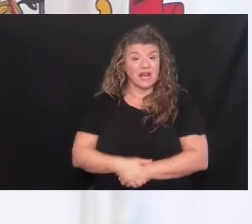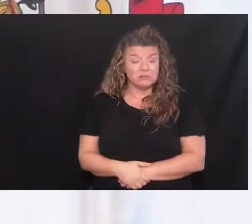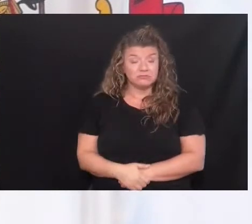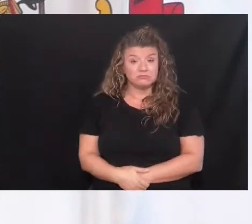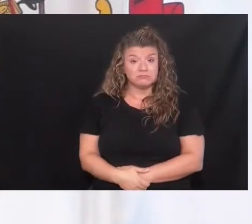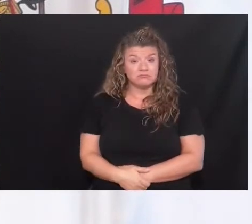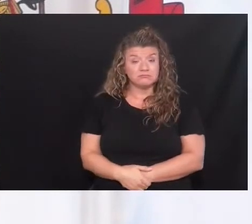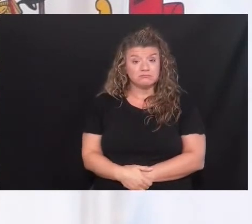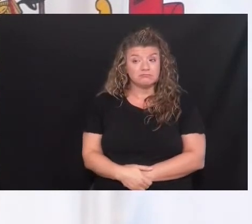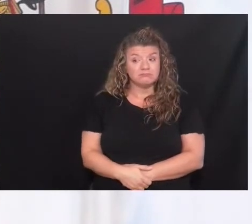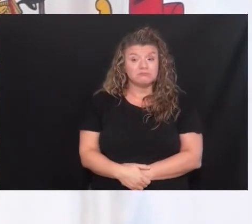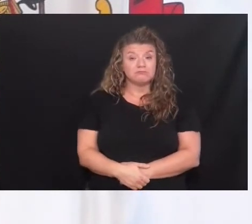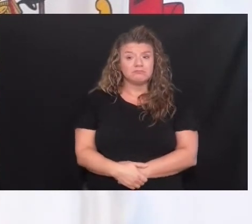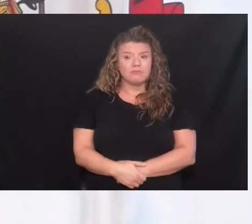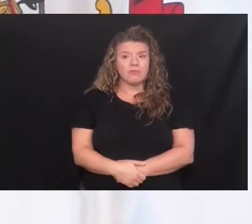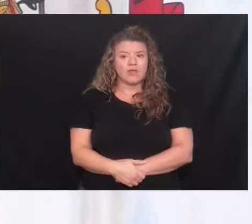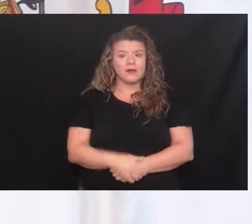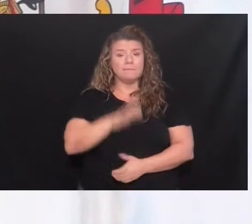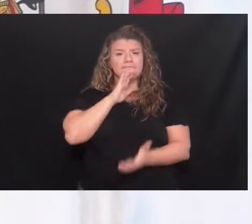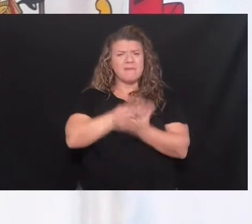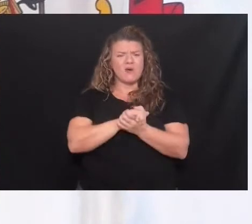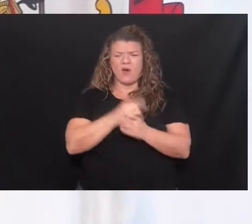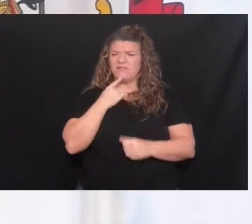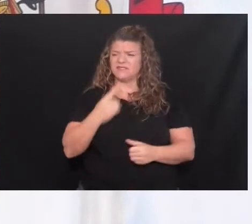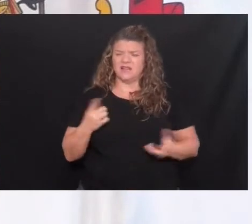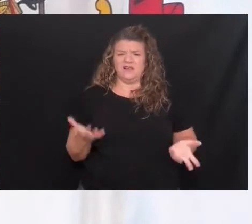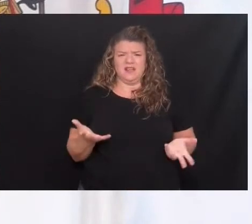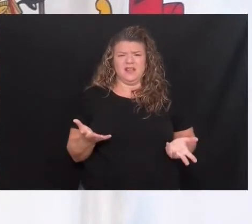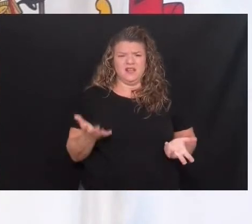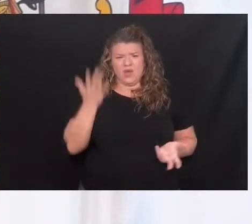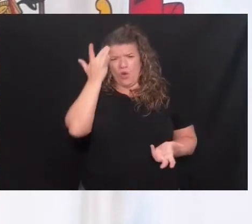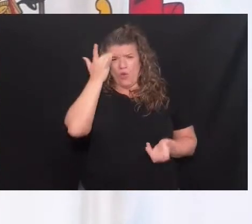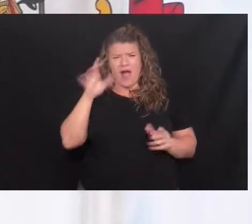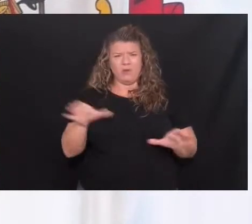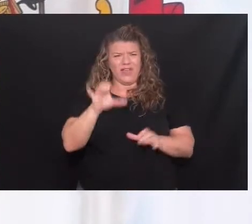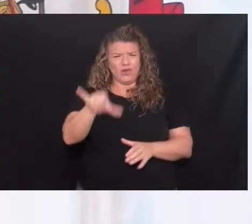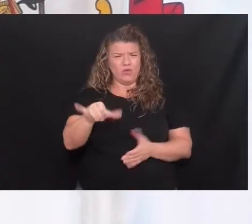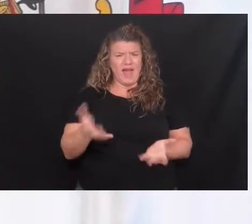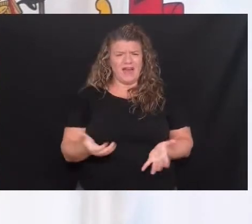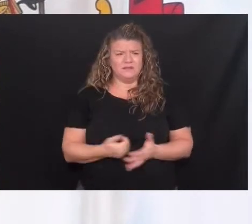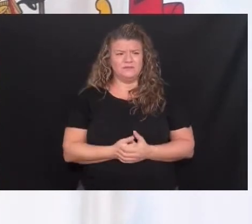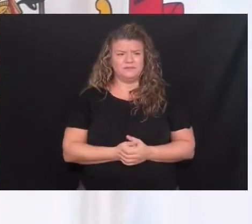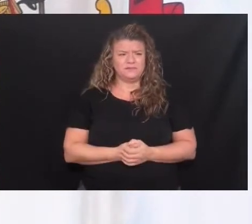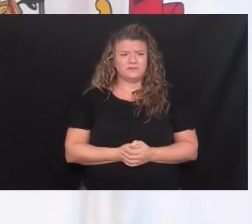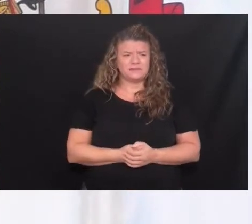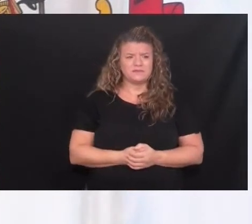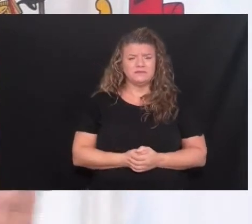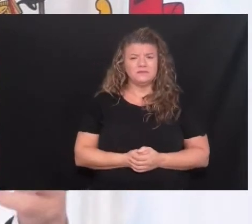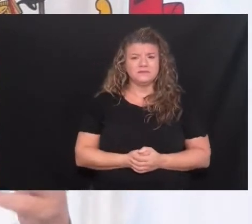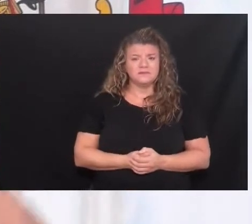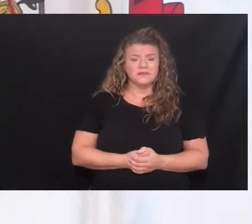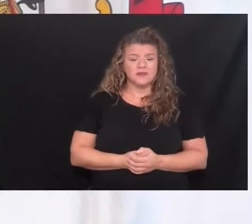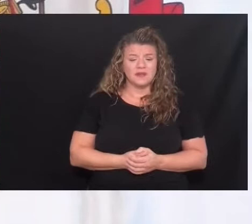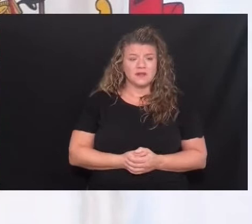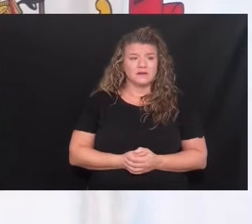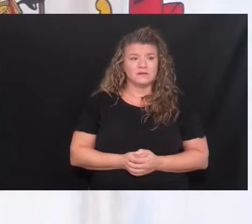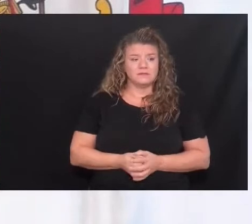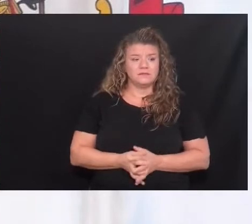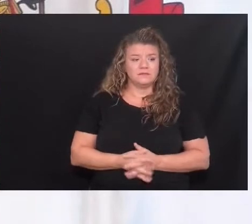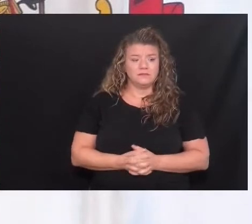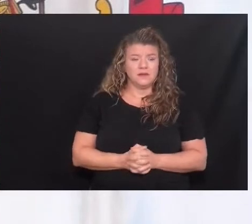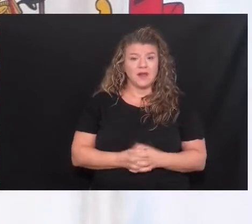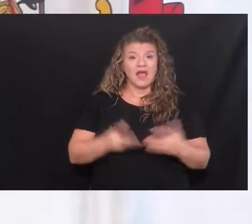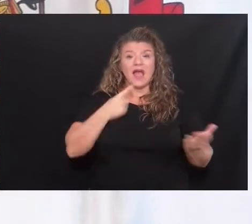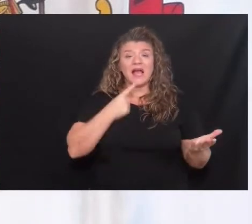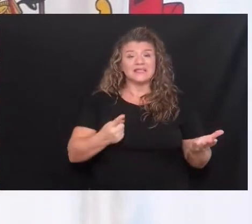know, and everything. And Kathy said, well, why would they do that and everything? And I said, because Kathy, and let me have it. I